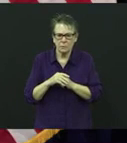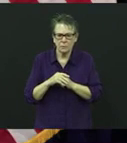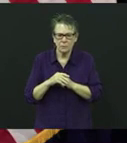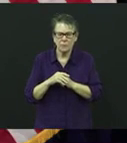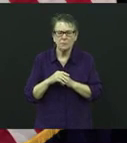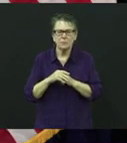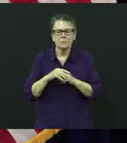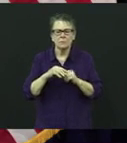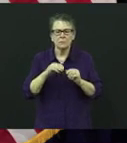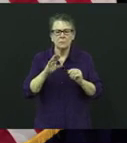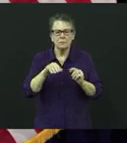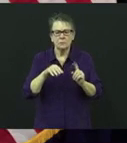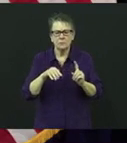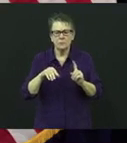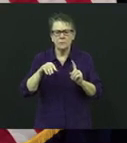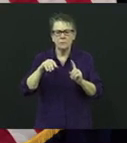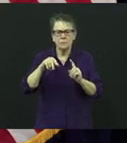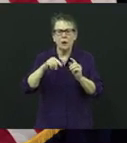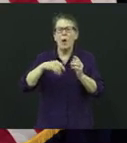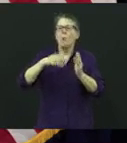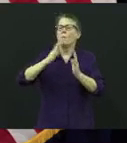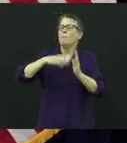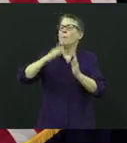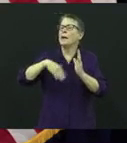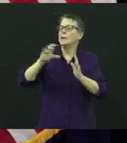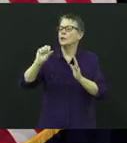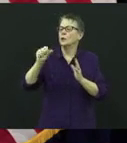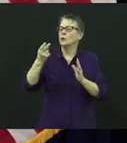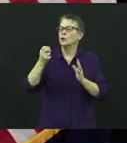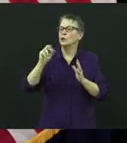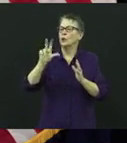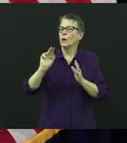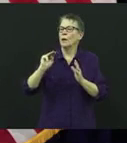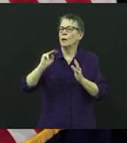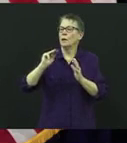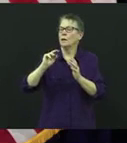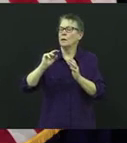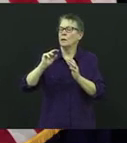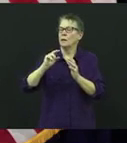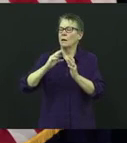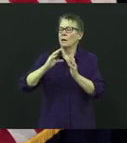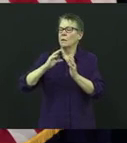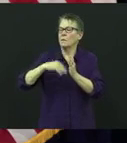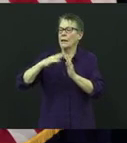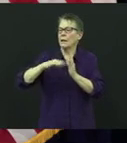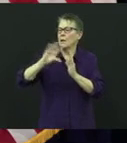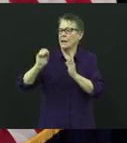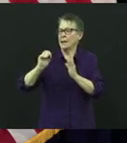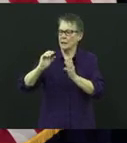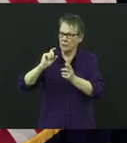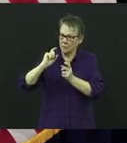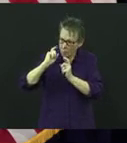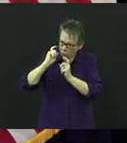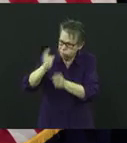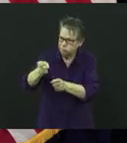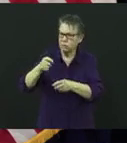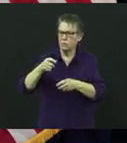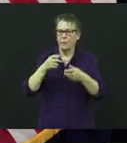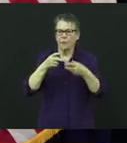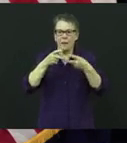by all of us, especially our healthcare workers and first responders. And as I mentioned yesterday, Colonel Callahan and the state police